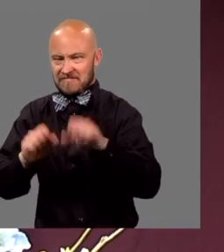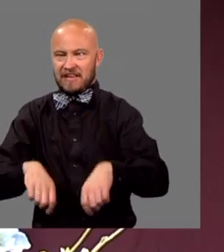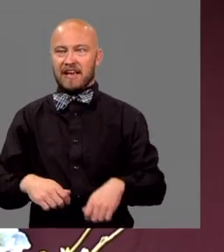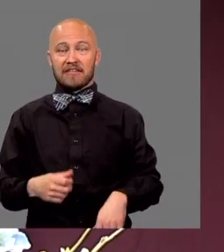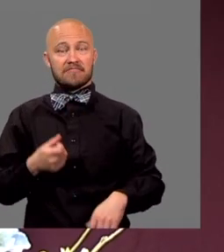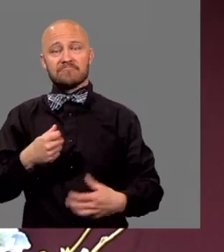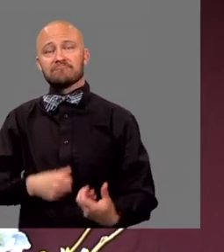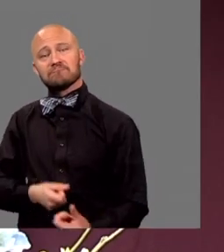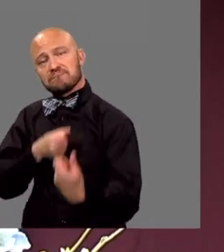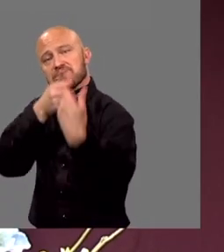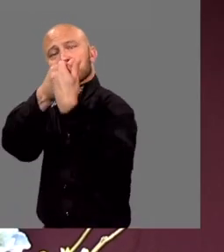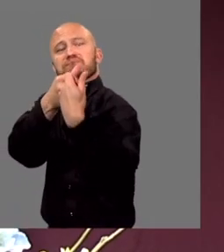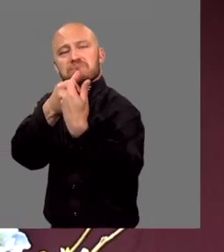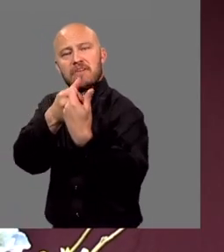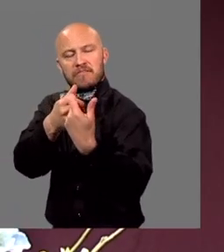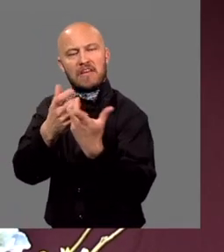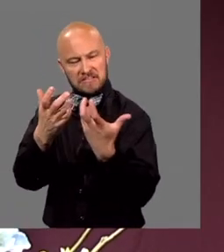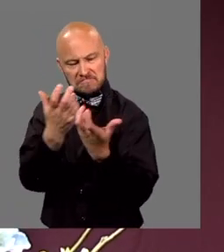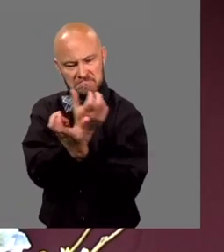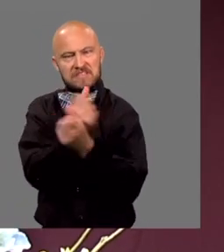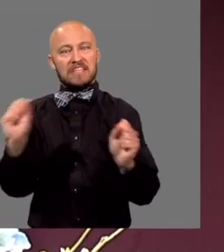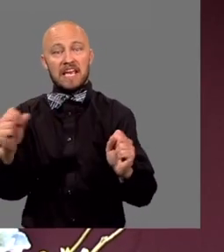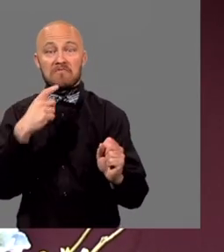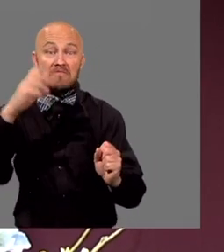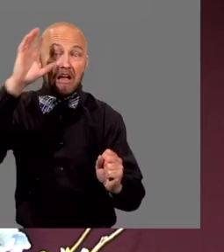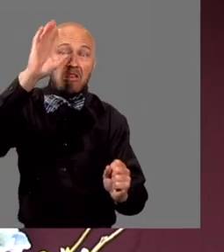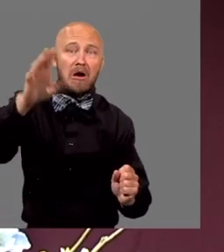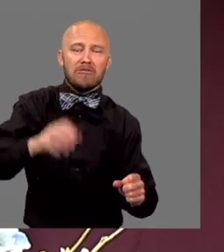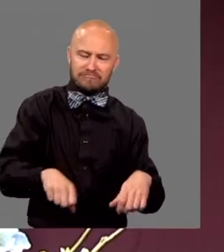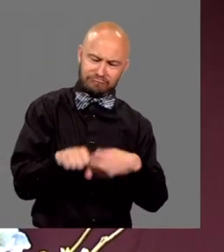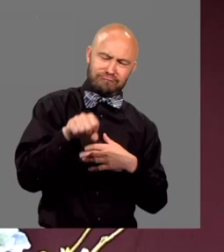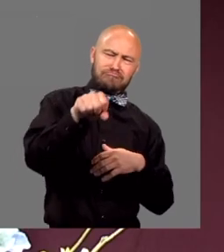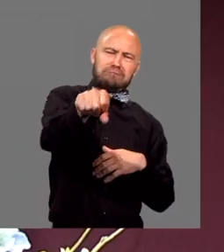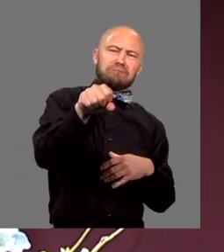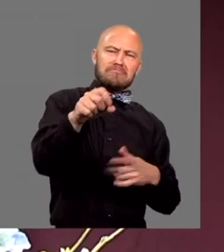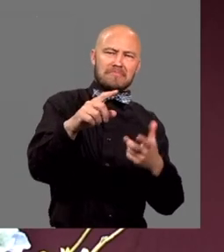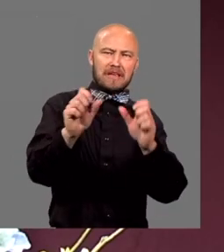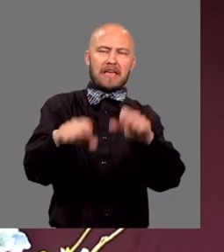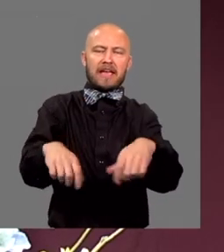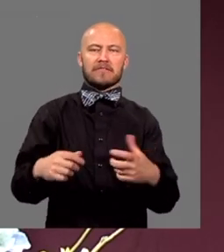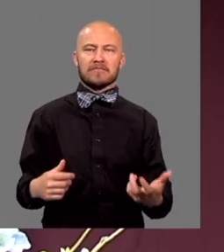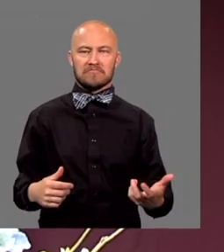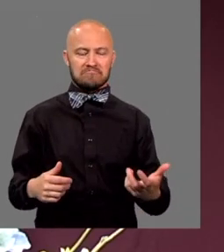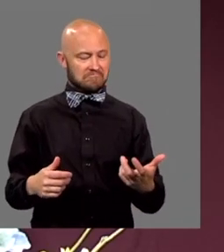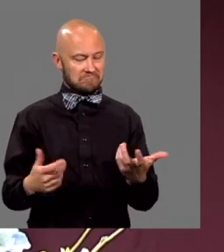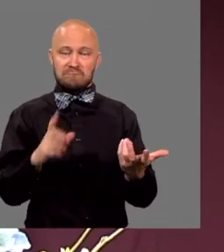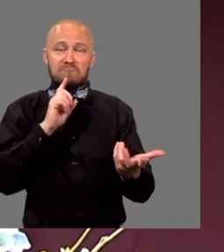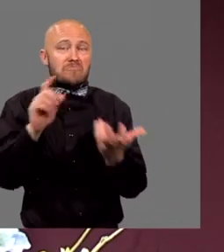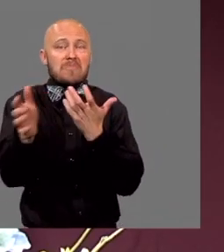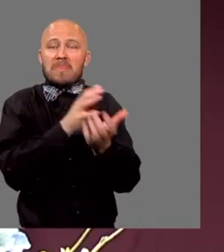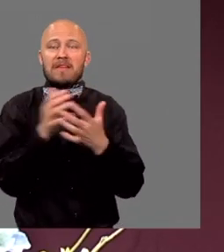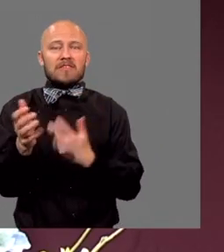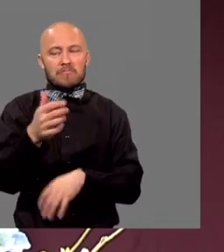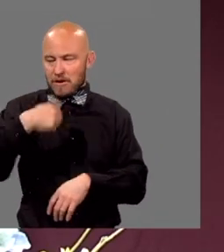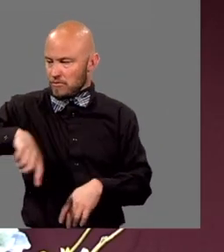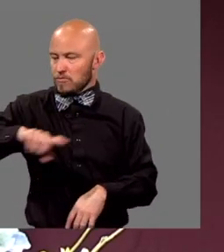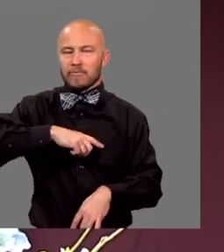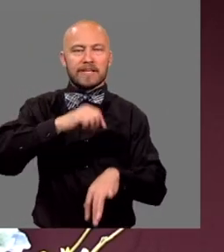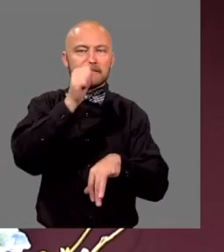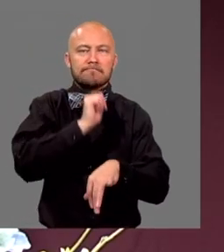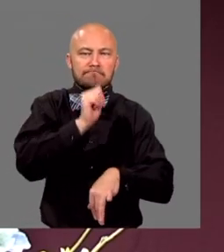and fist bumps have become the safe way to say hello or goodbye. Through it all, we